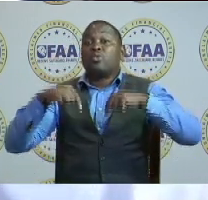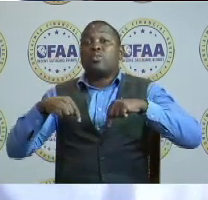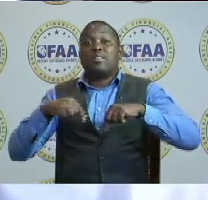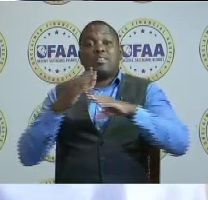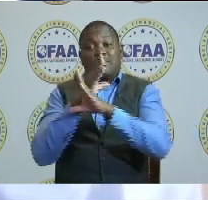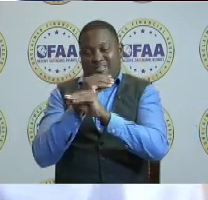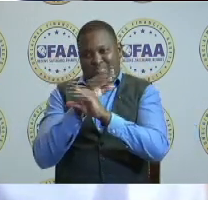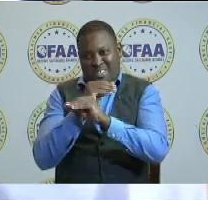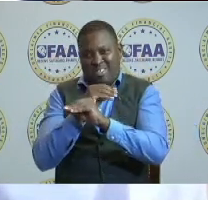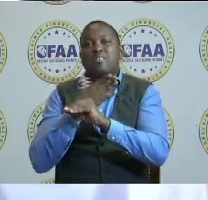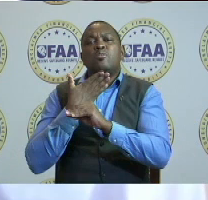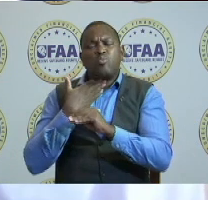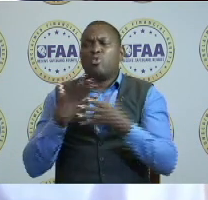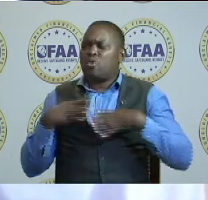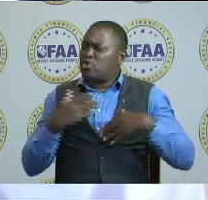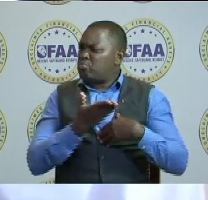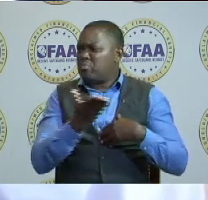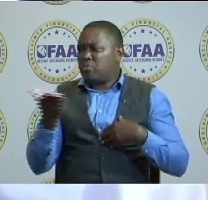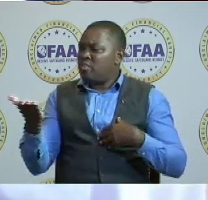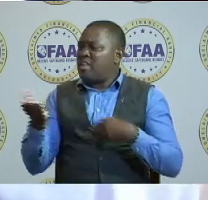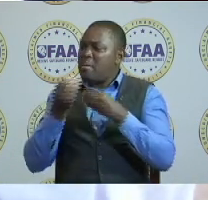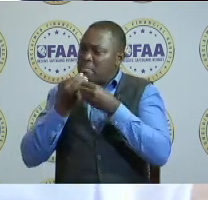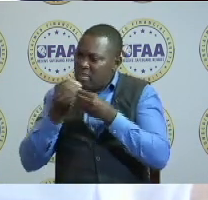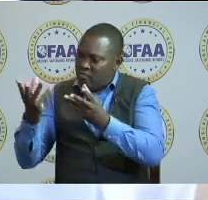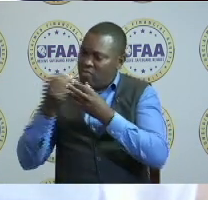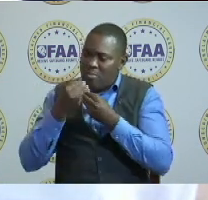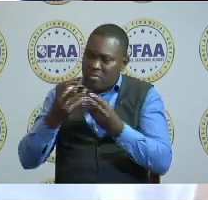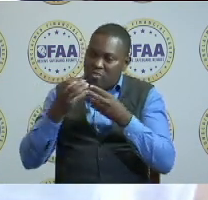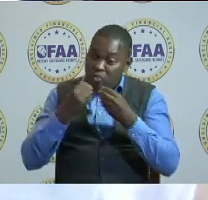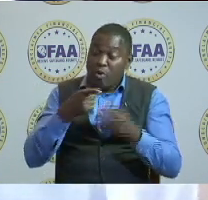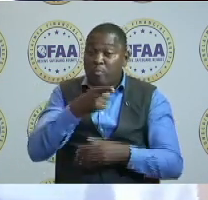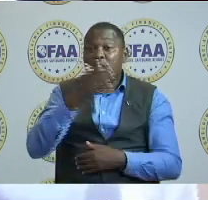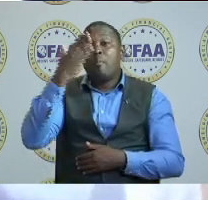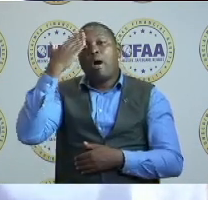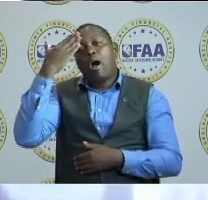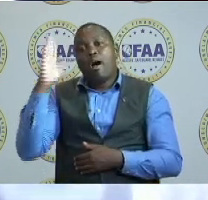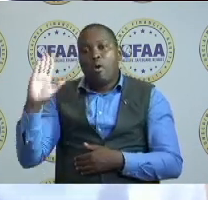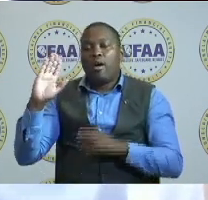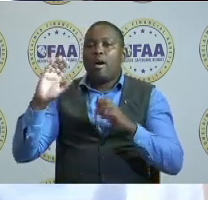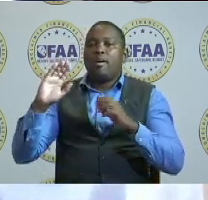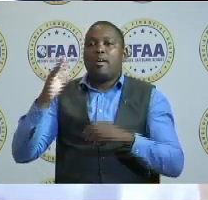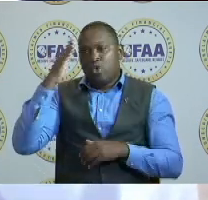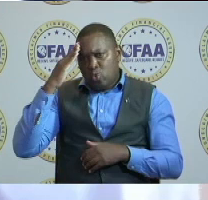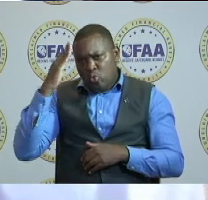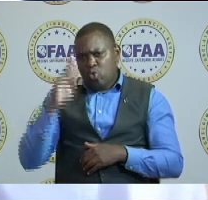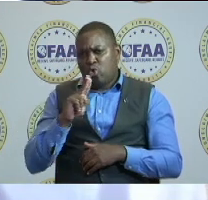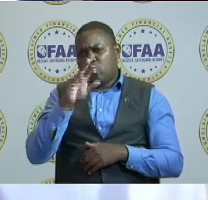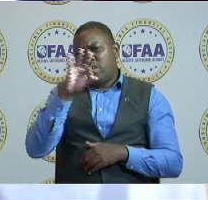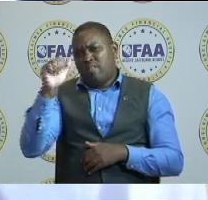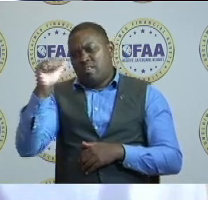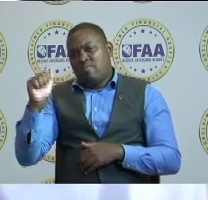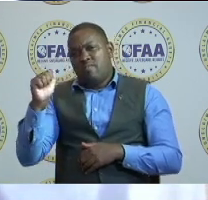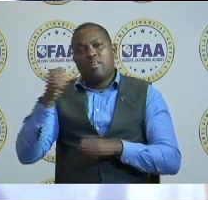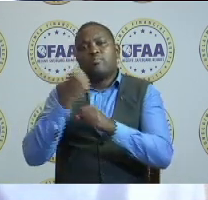to achieve that objective of getting more members of the public to be aware of its mandate. The lack